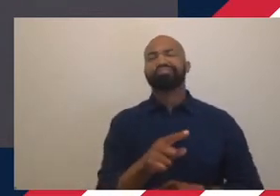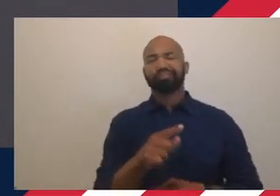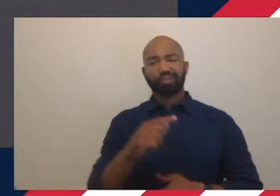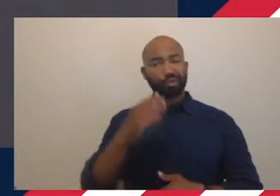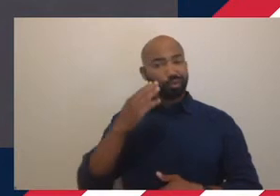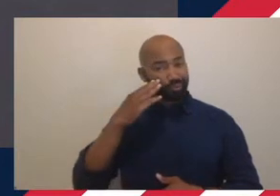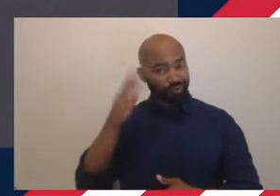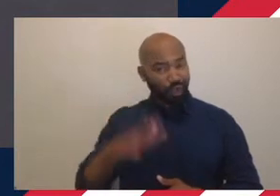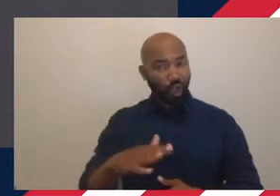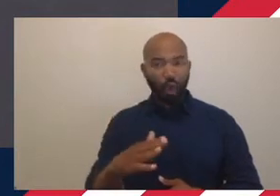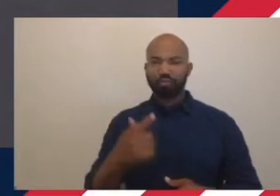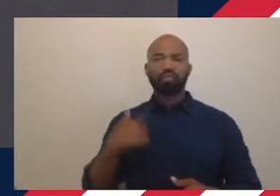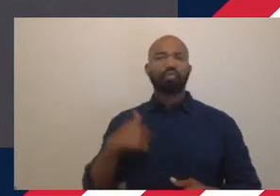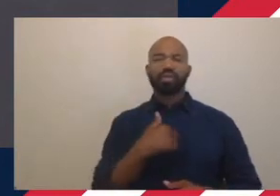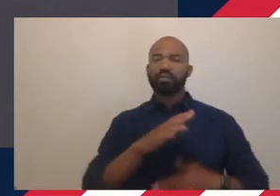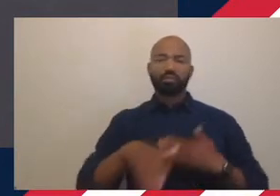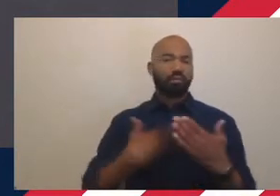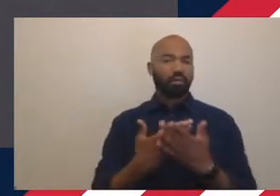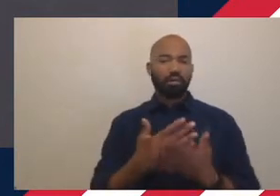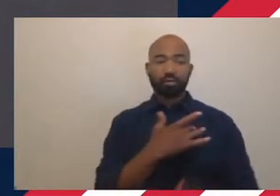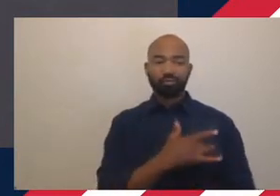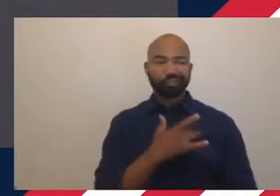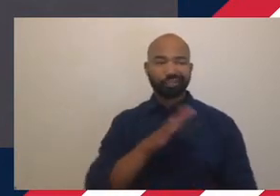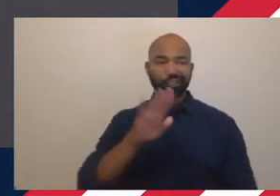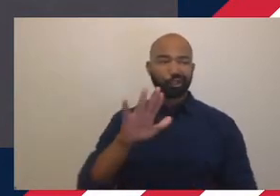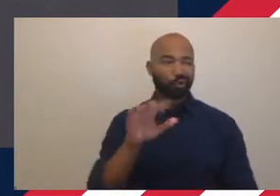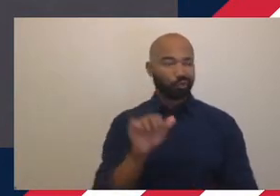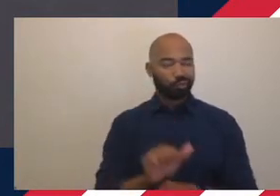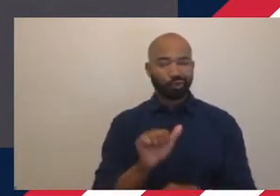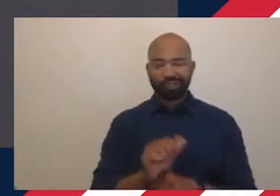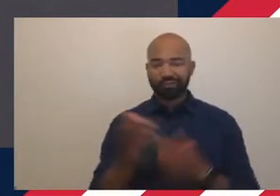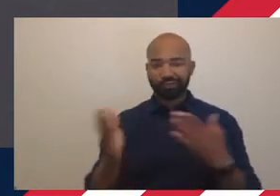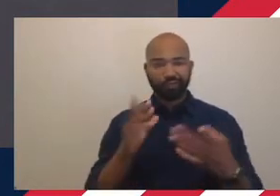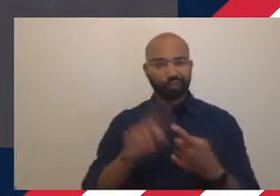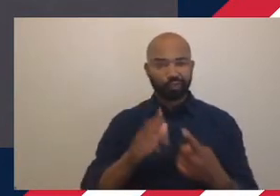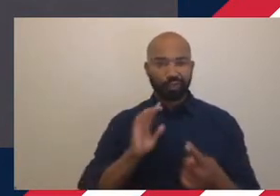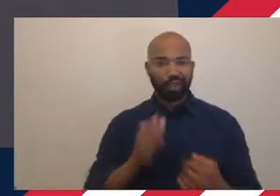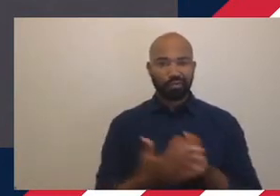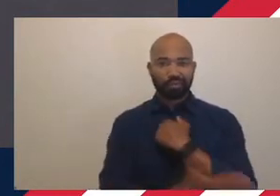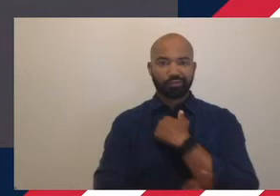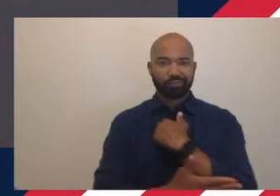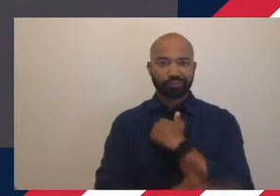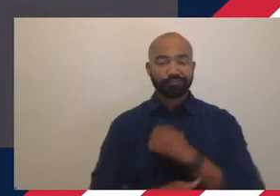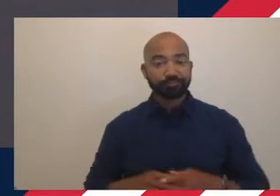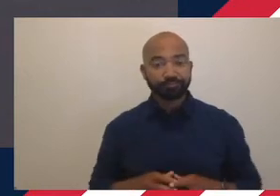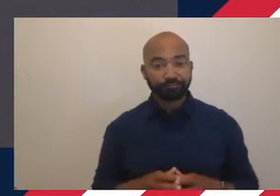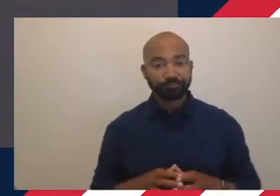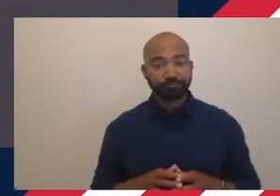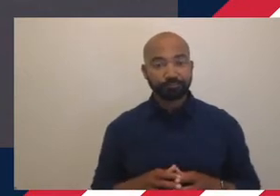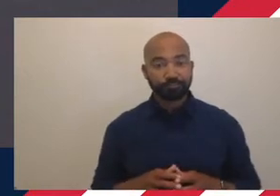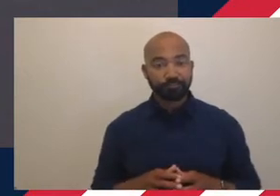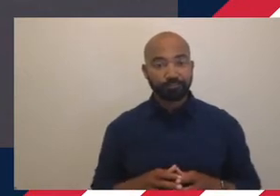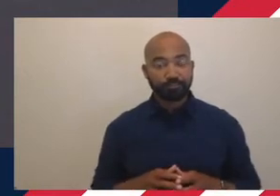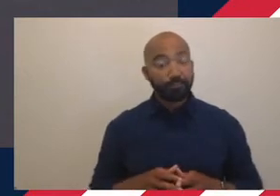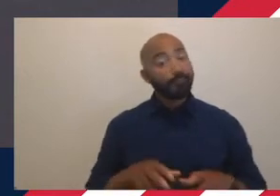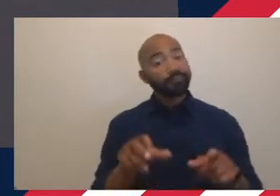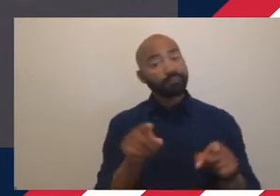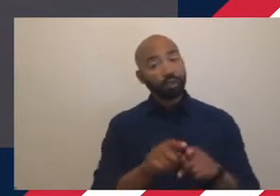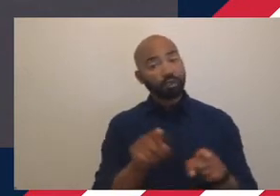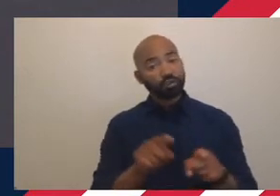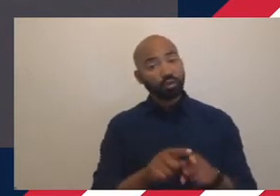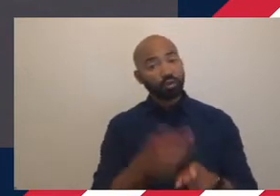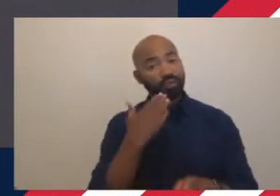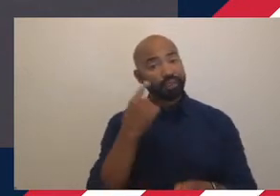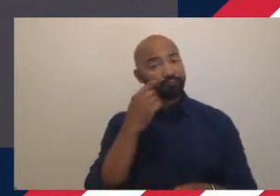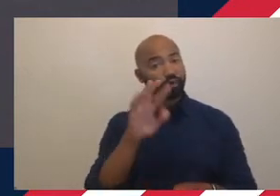all appreciate your service to our country. Thank you for that